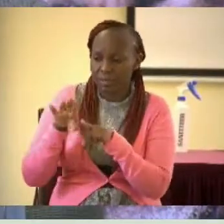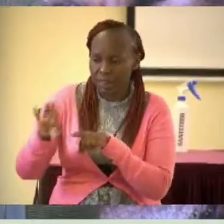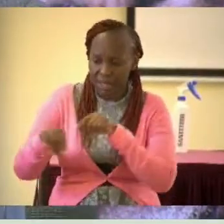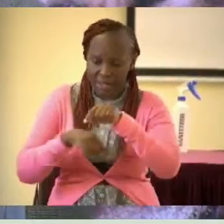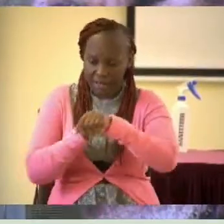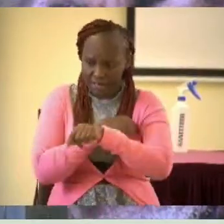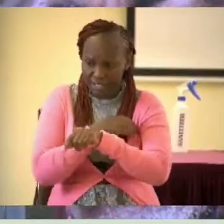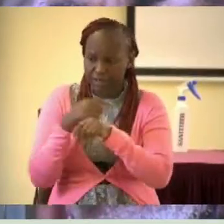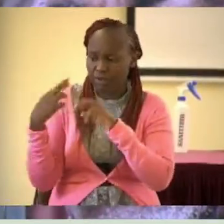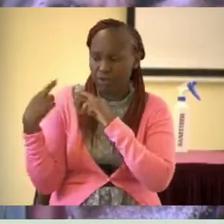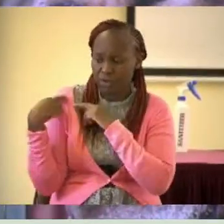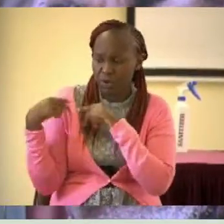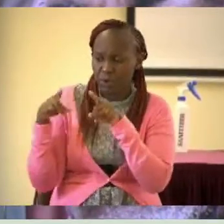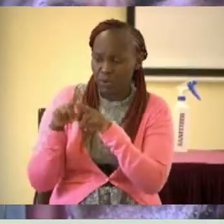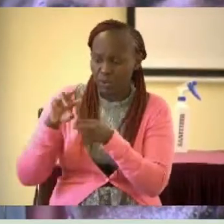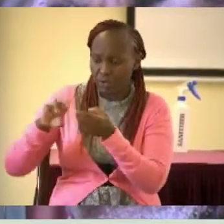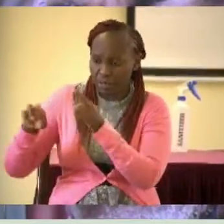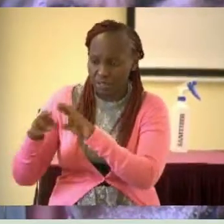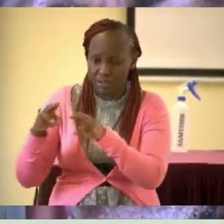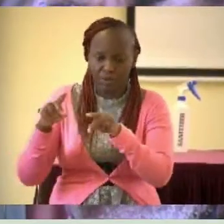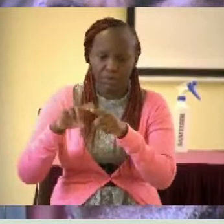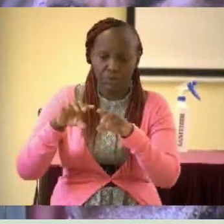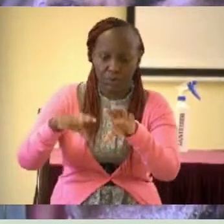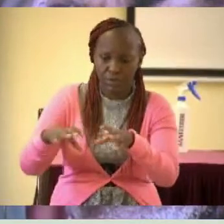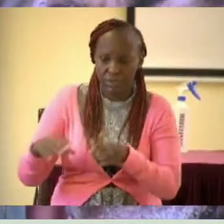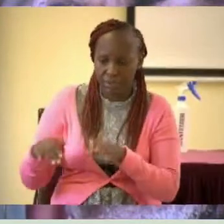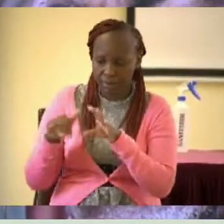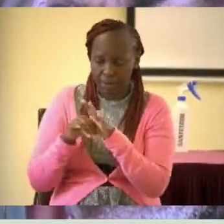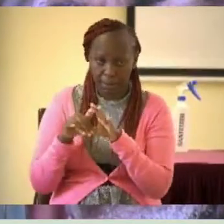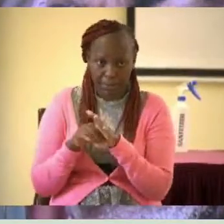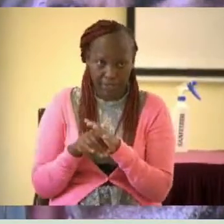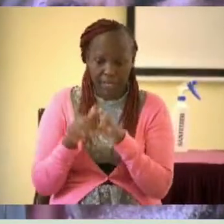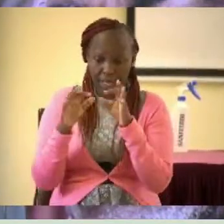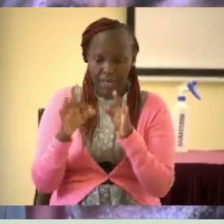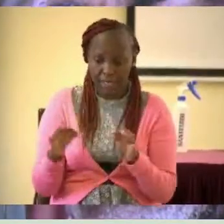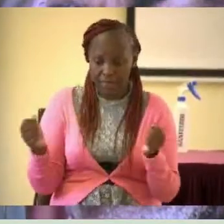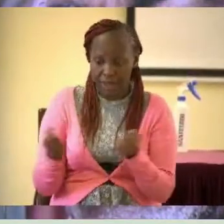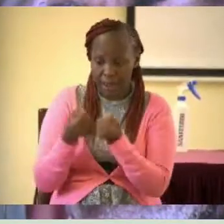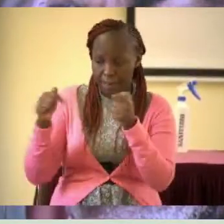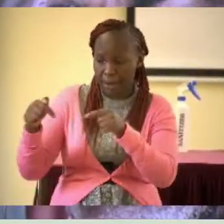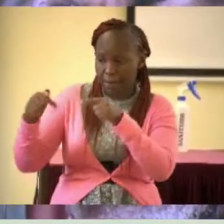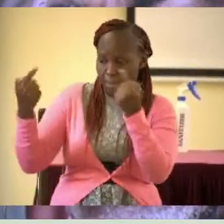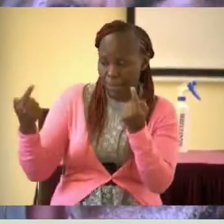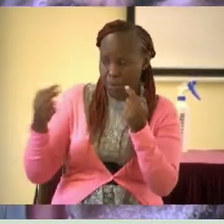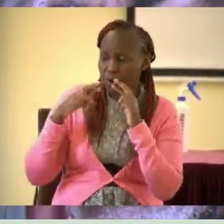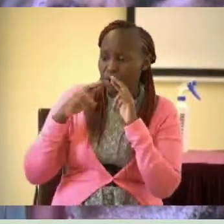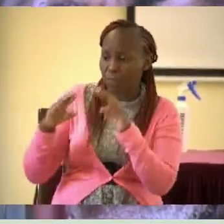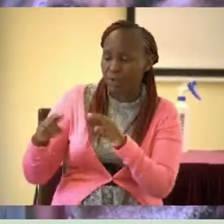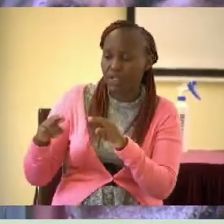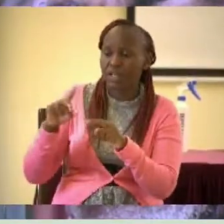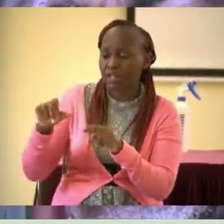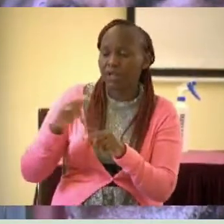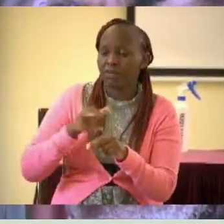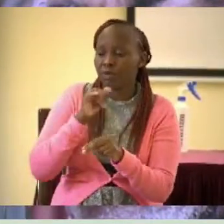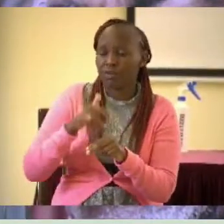and their role in relationship to the community members, so that even if a violation is reported, they don't